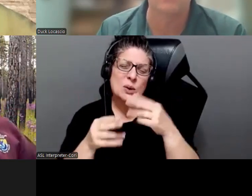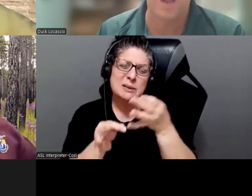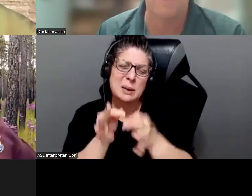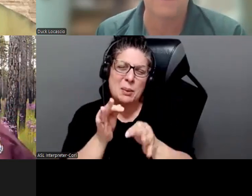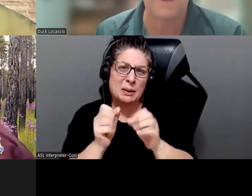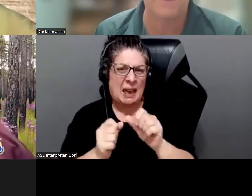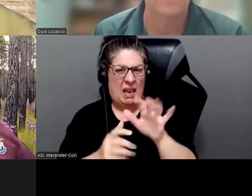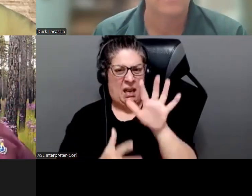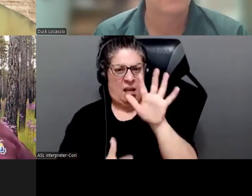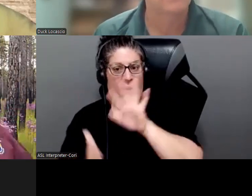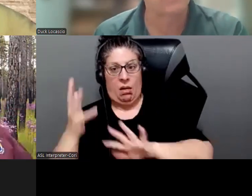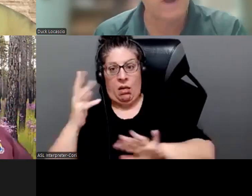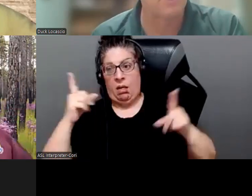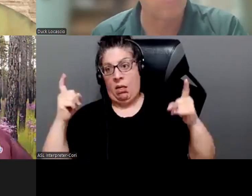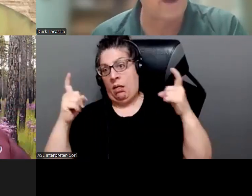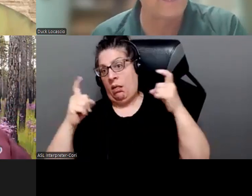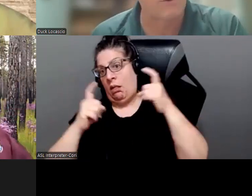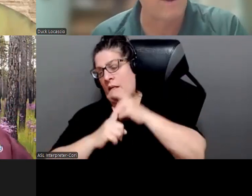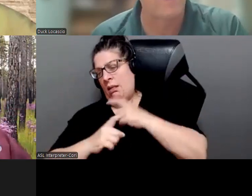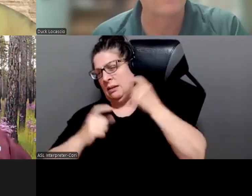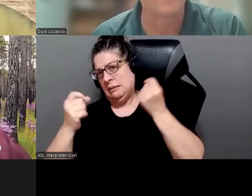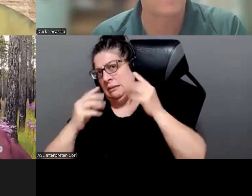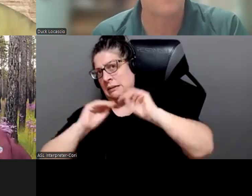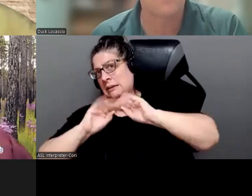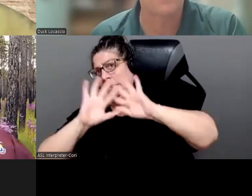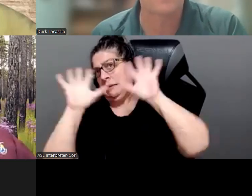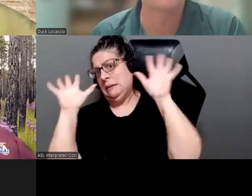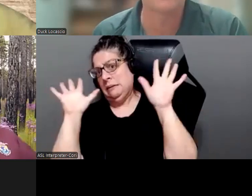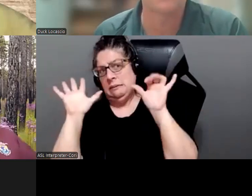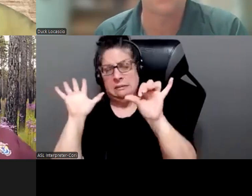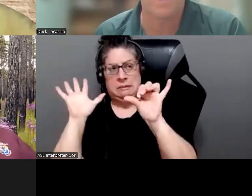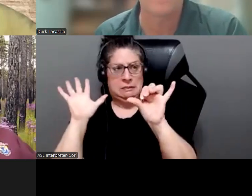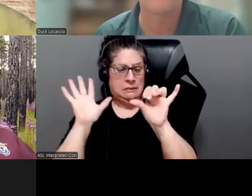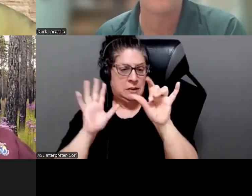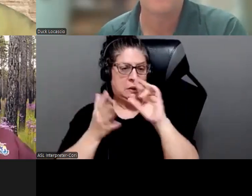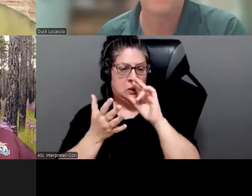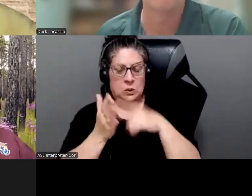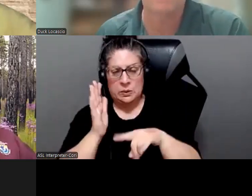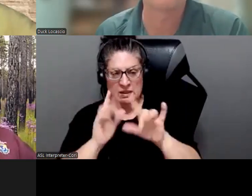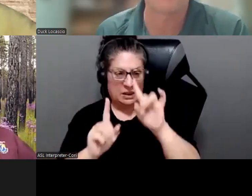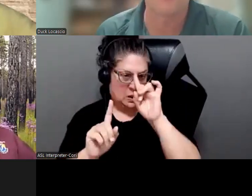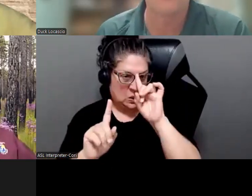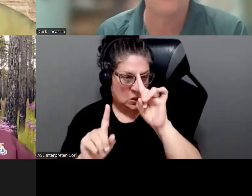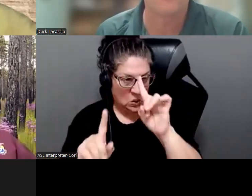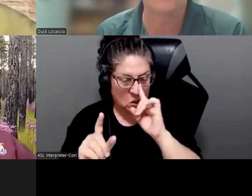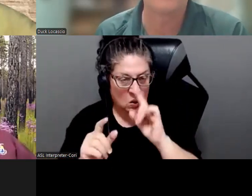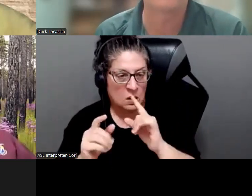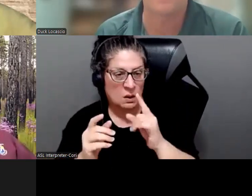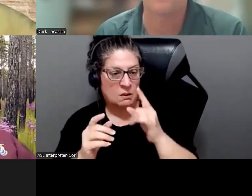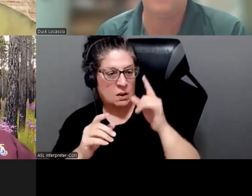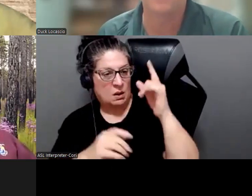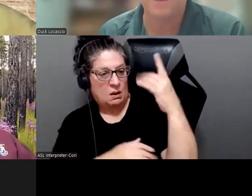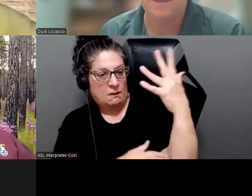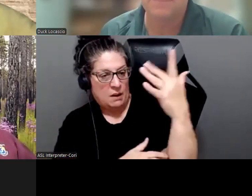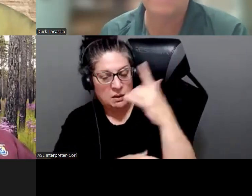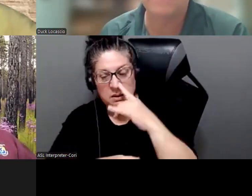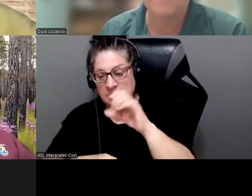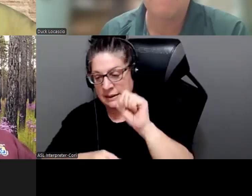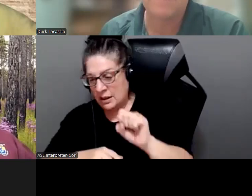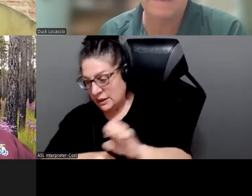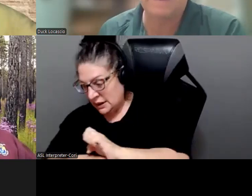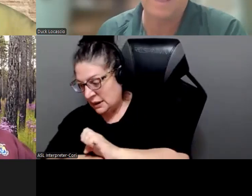become so complex to wrap your brain around desired forest conditions for wildlife in bottomland hardwood forests in the southeast.